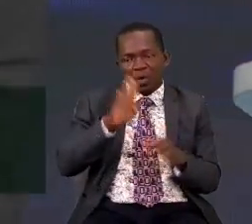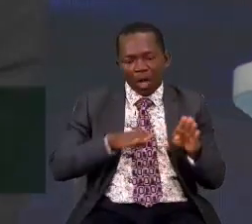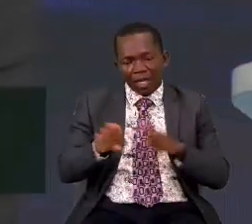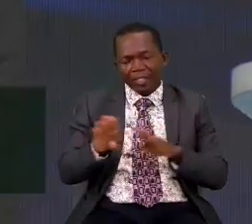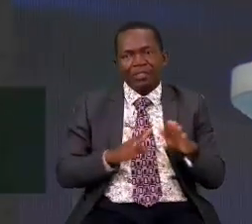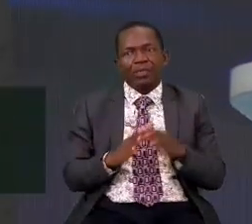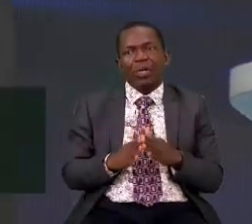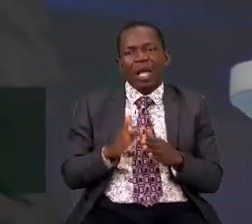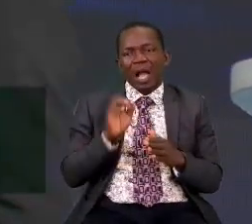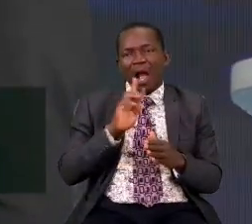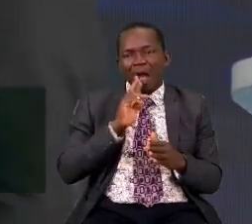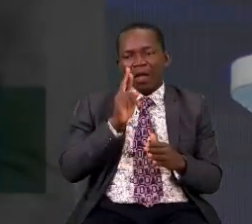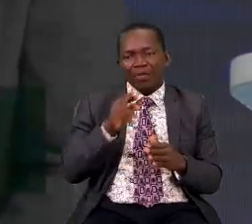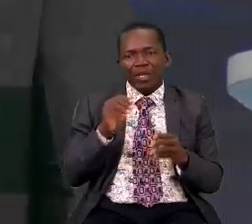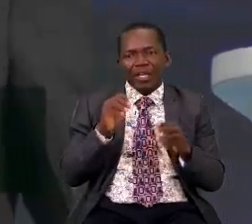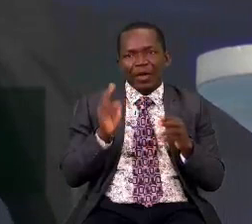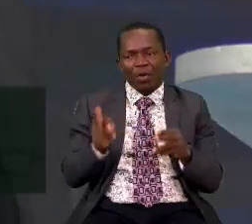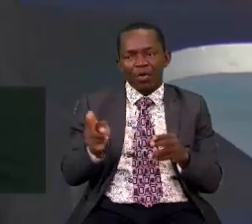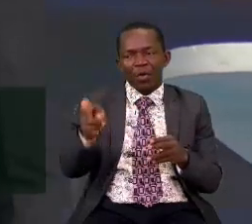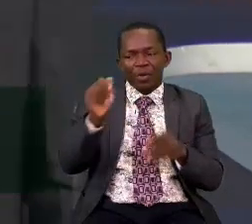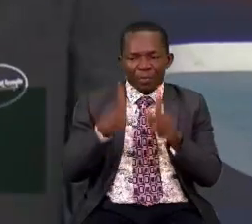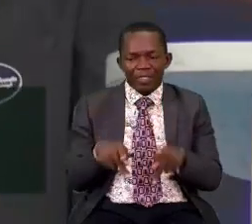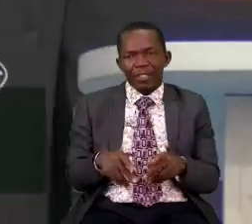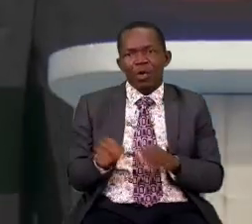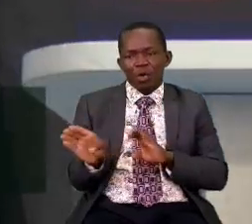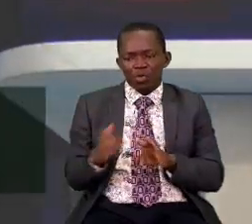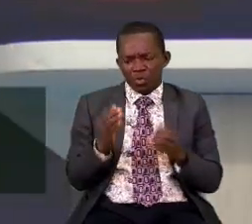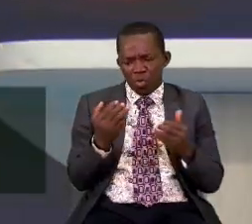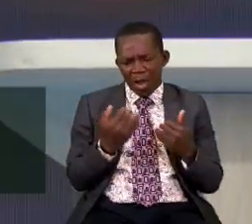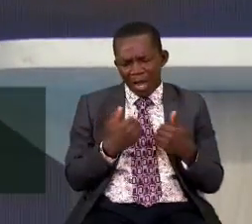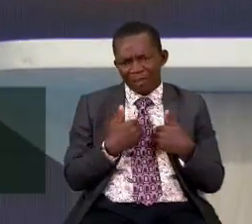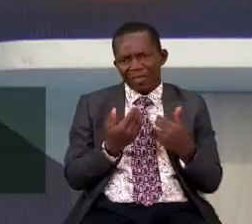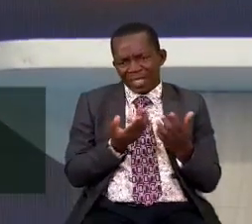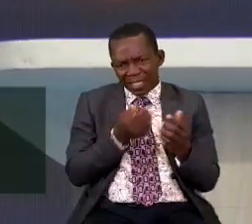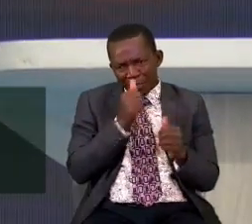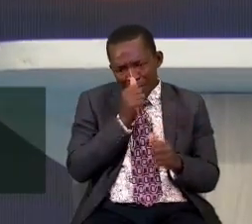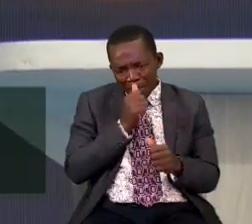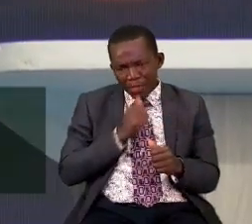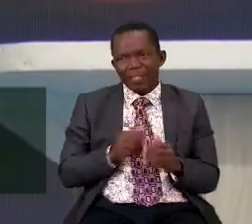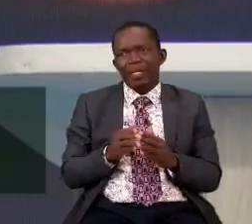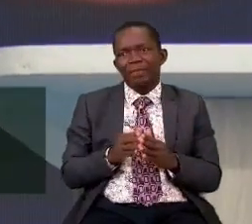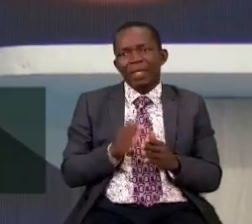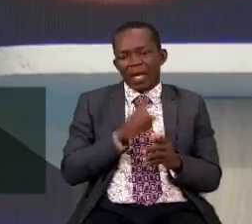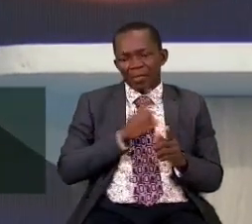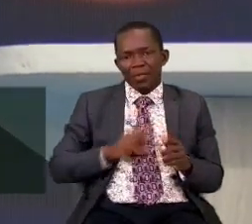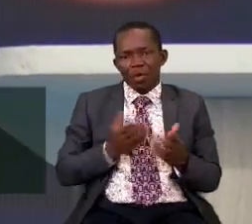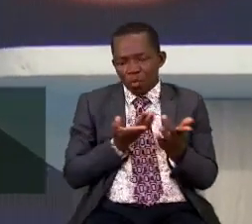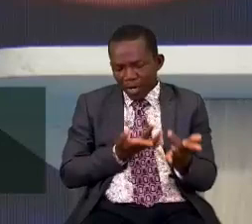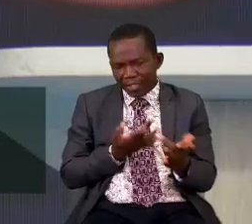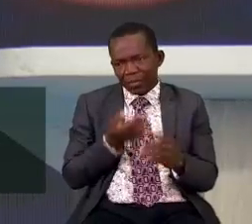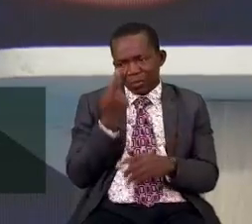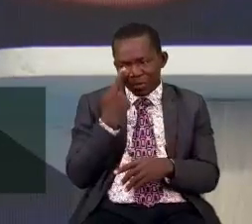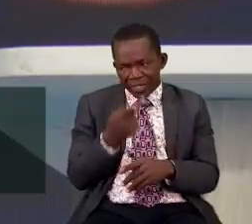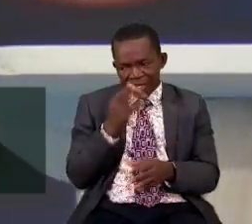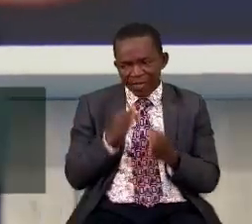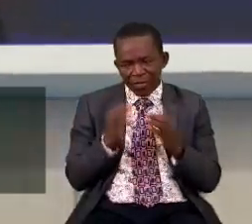watches whether you will wage that's why as Joshua will change and now the Lord saw